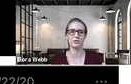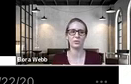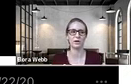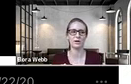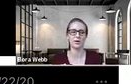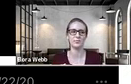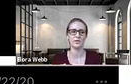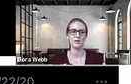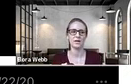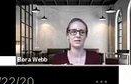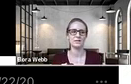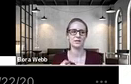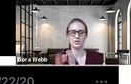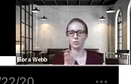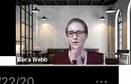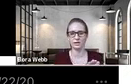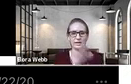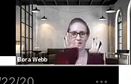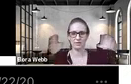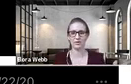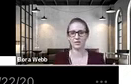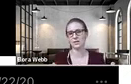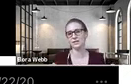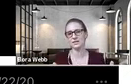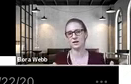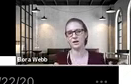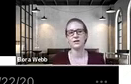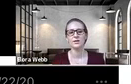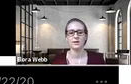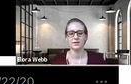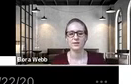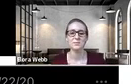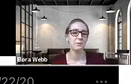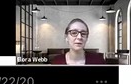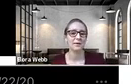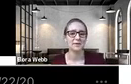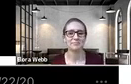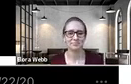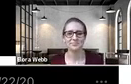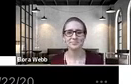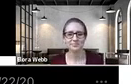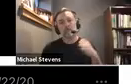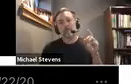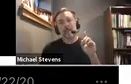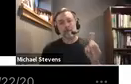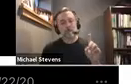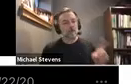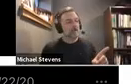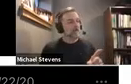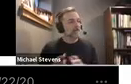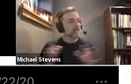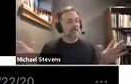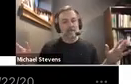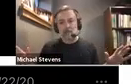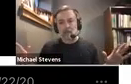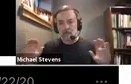style where, um, it's, it's just a one click and everything you need is there. Uh, so that's something we're working on. Excellent. We've got one